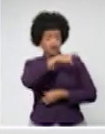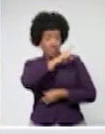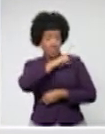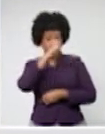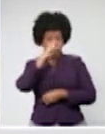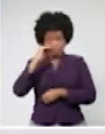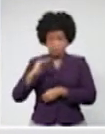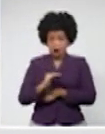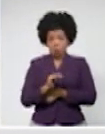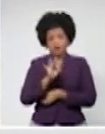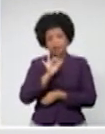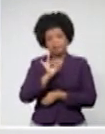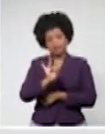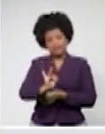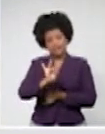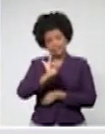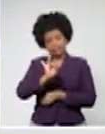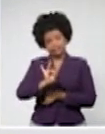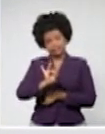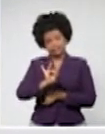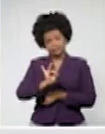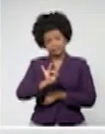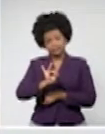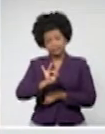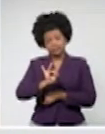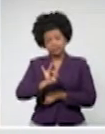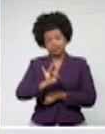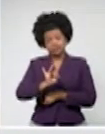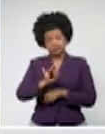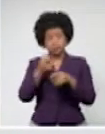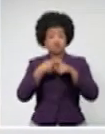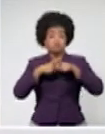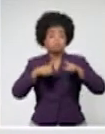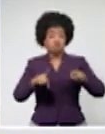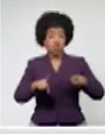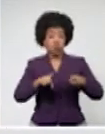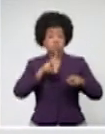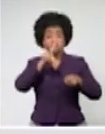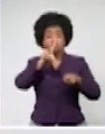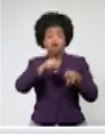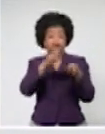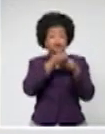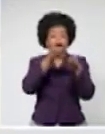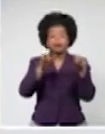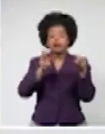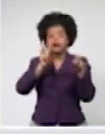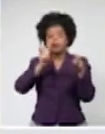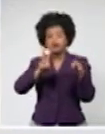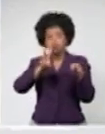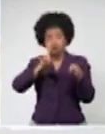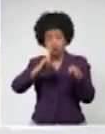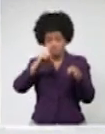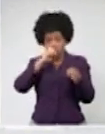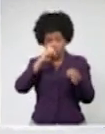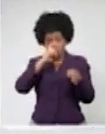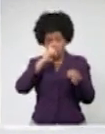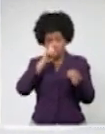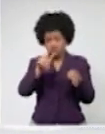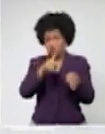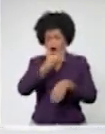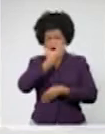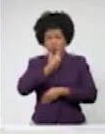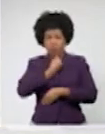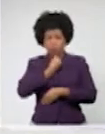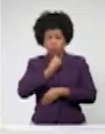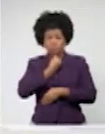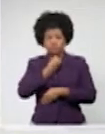Marianao, Playa, La Lisa, 10 de Octubre, Plaza de la Revolución, Cerro, and Boyeros municipality.